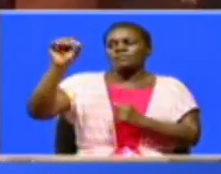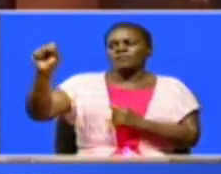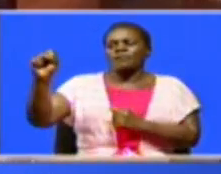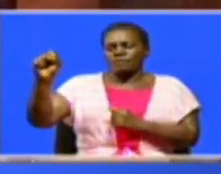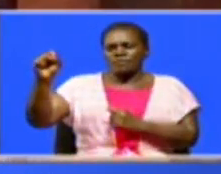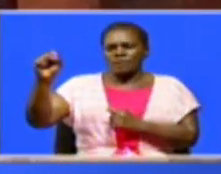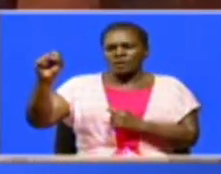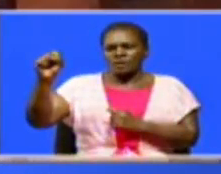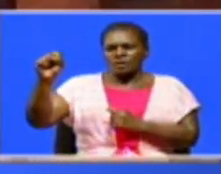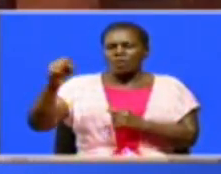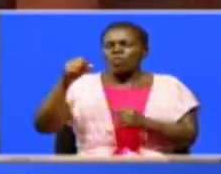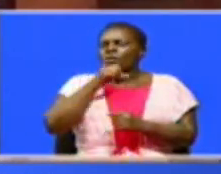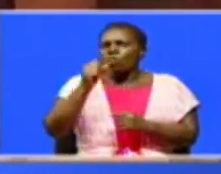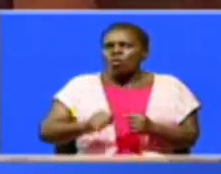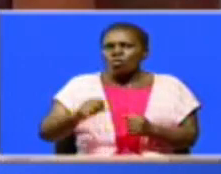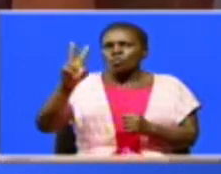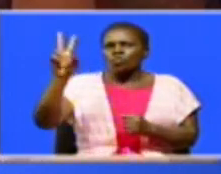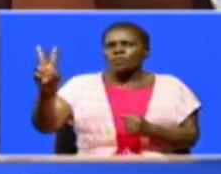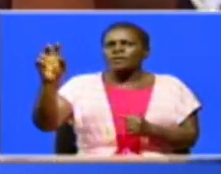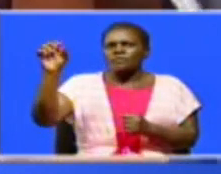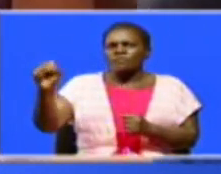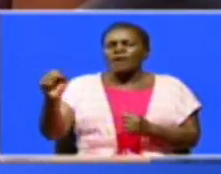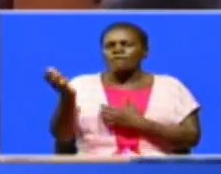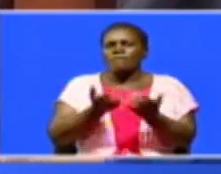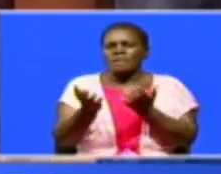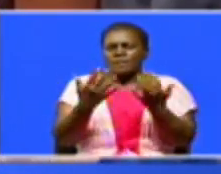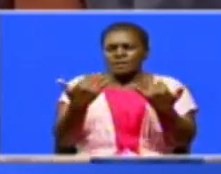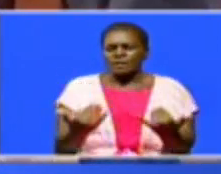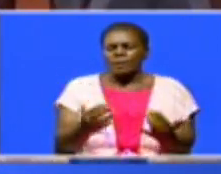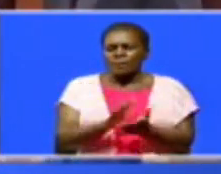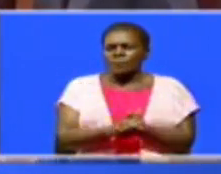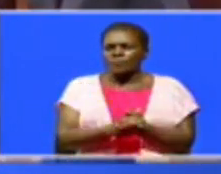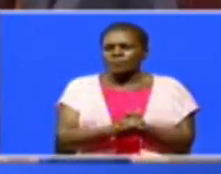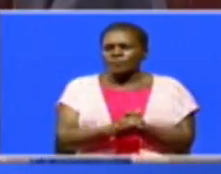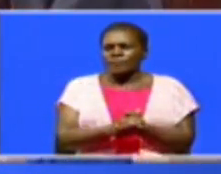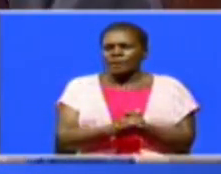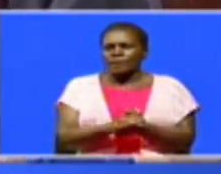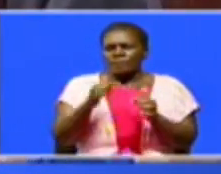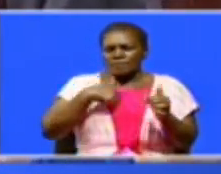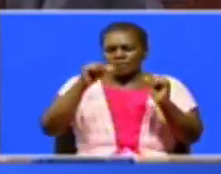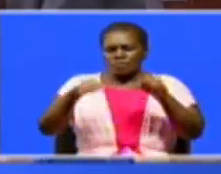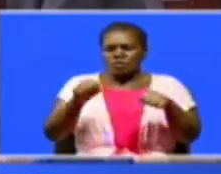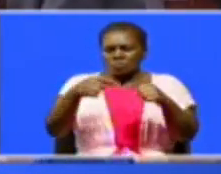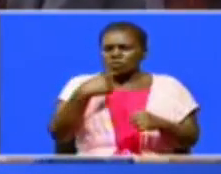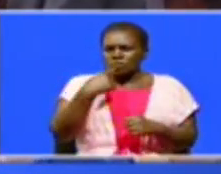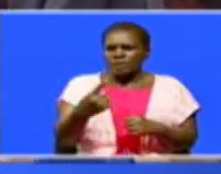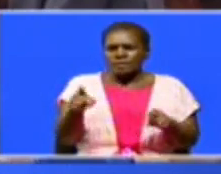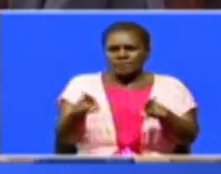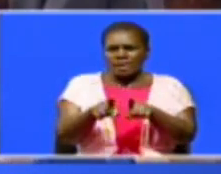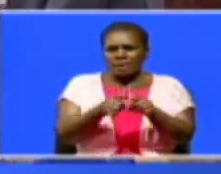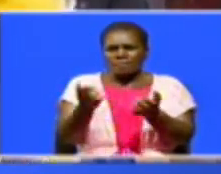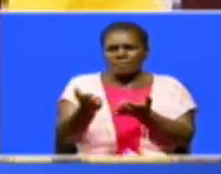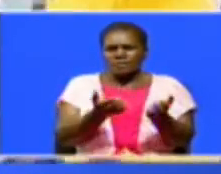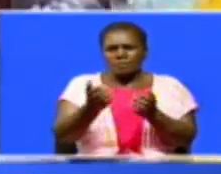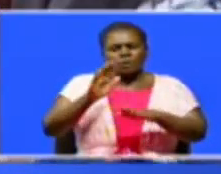1995, and now is around 25 years old in business. Yeah, and I can say that even businesses are